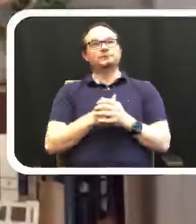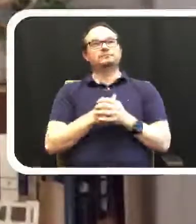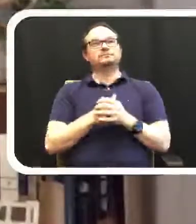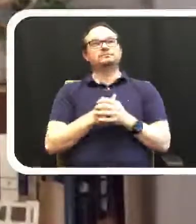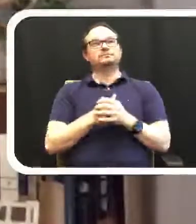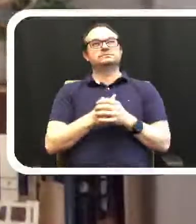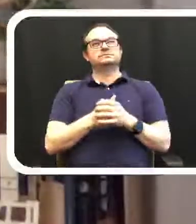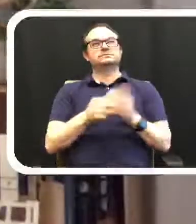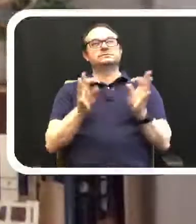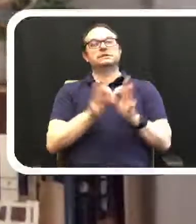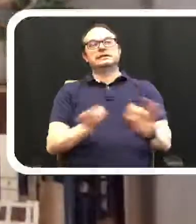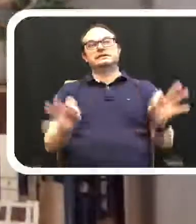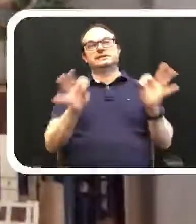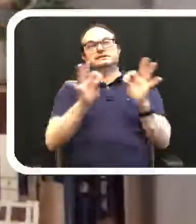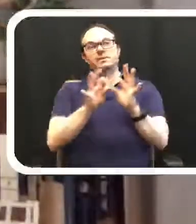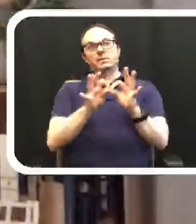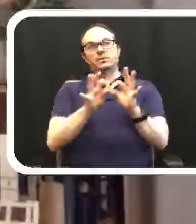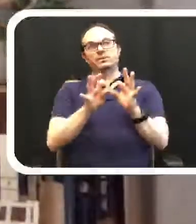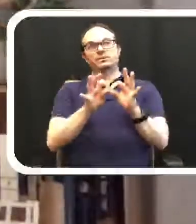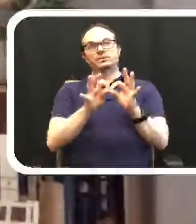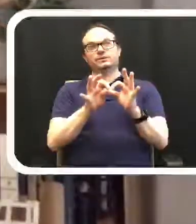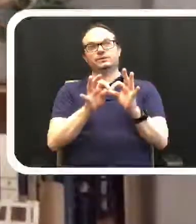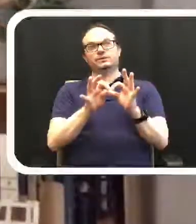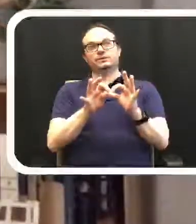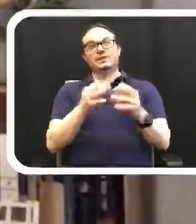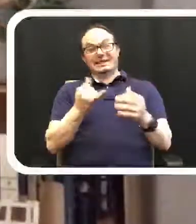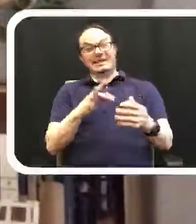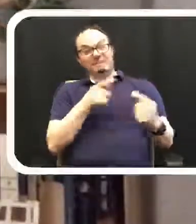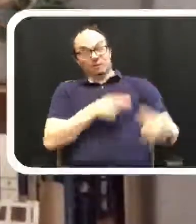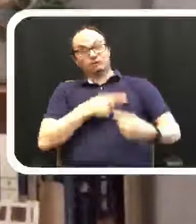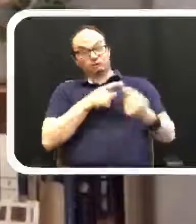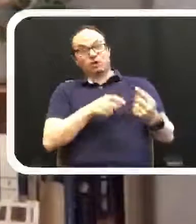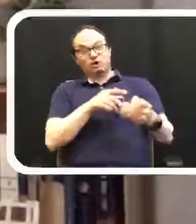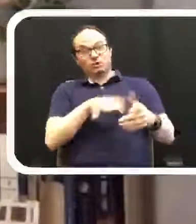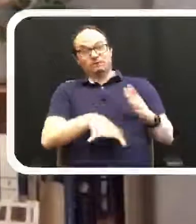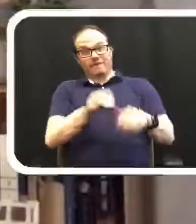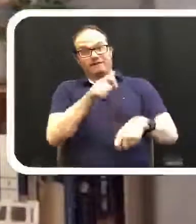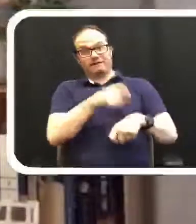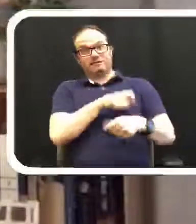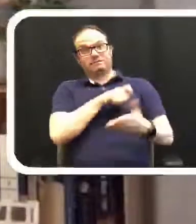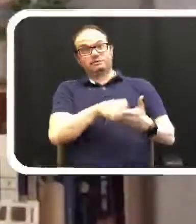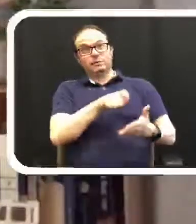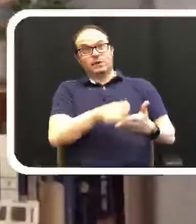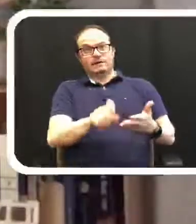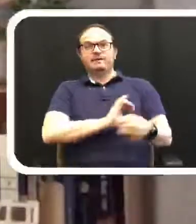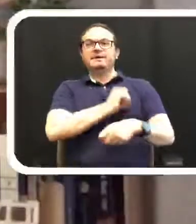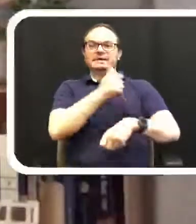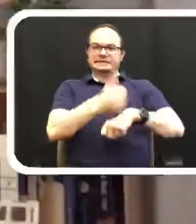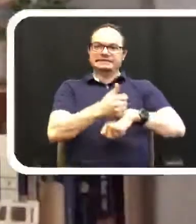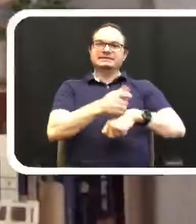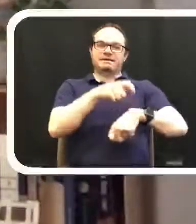It's important to, if that's something that you struggle with, finding the time, set aside that